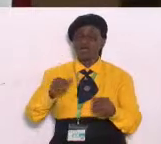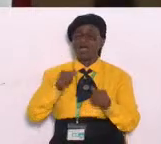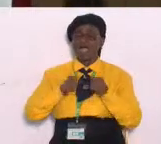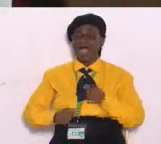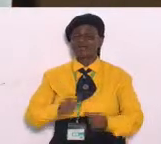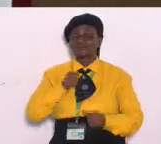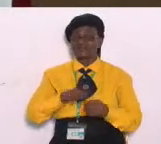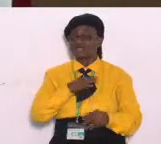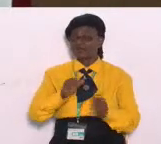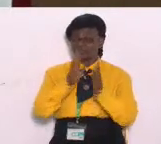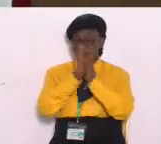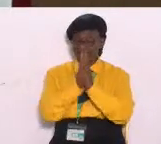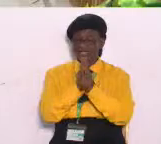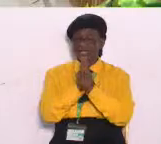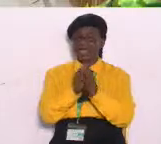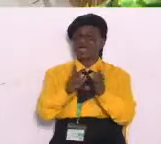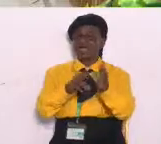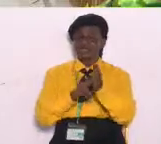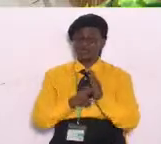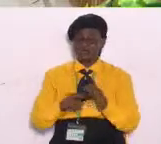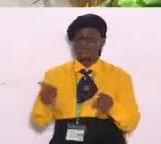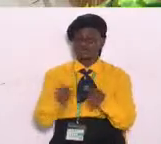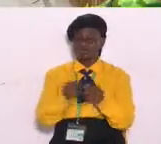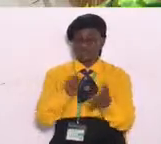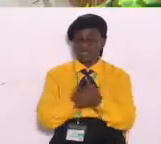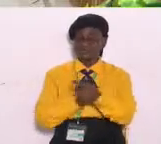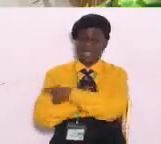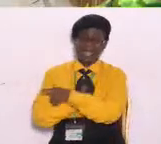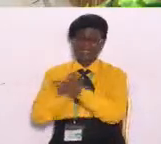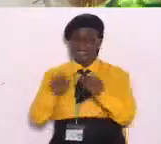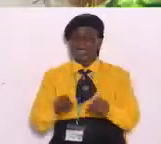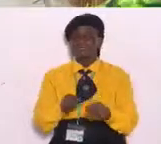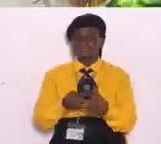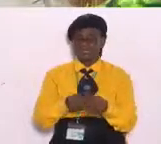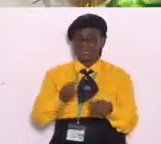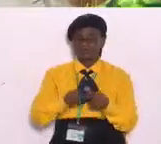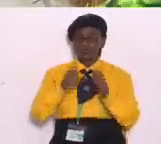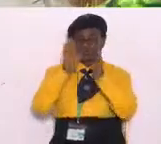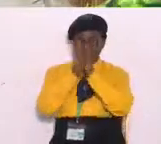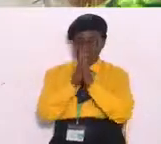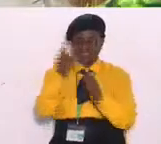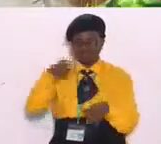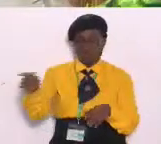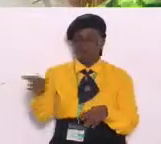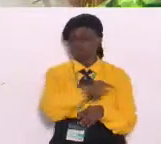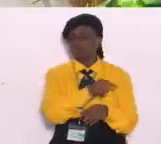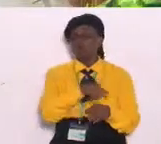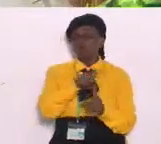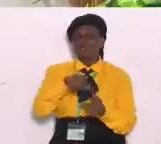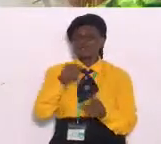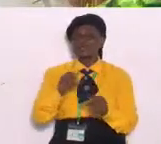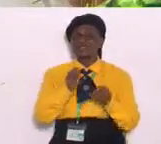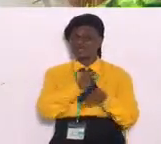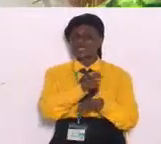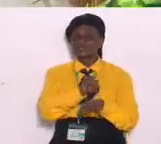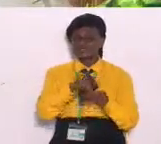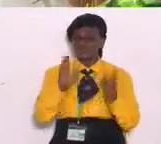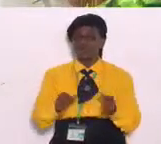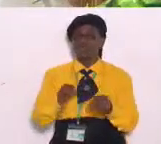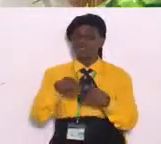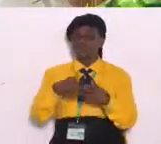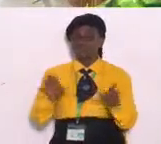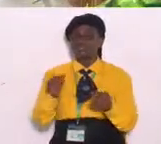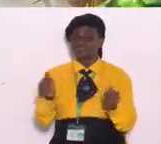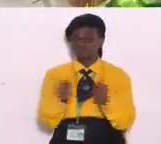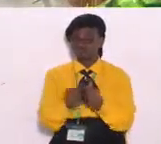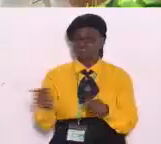requests so that I can begin to pray for you. So when the counselors have finished with you, then you can join the